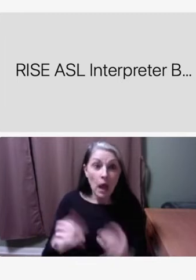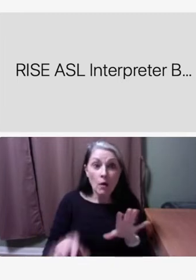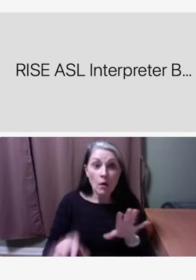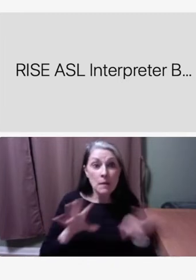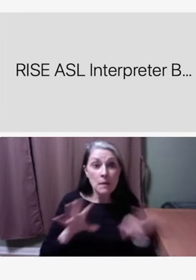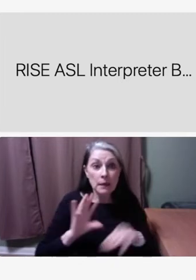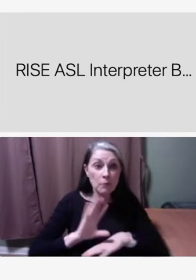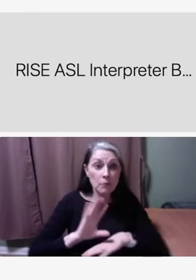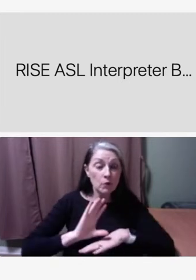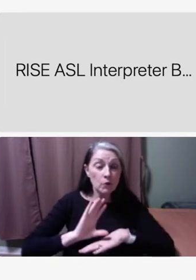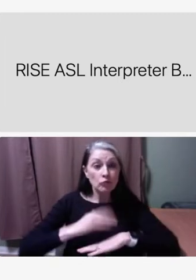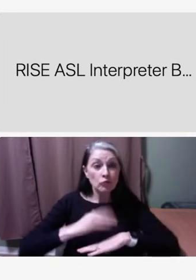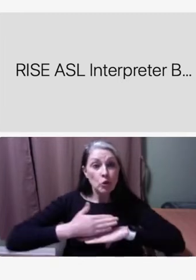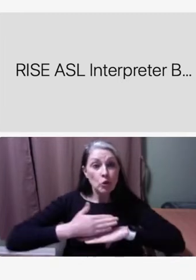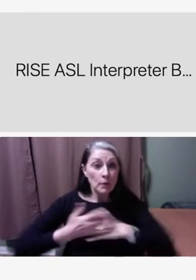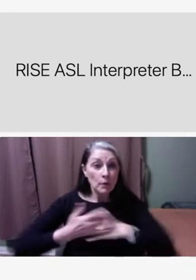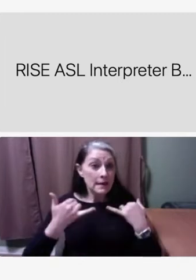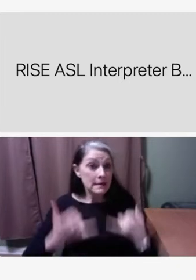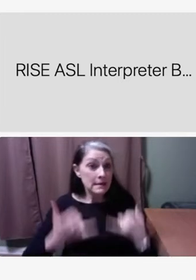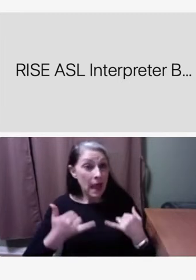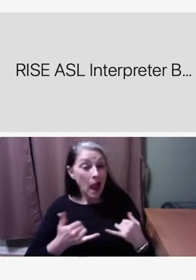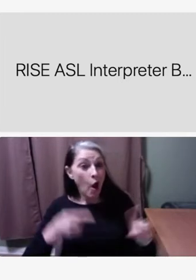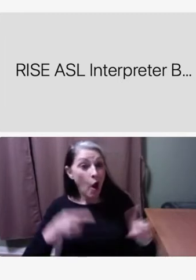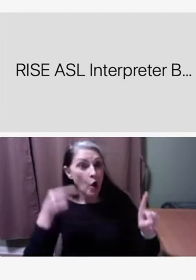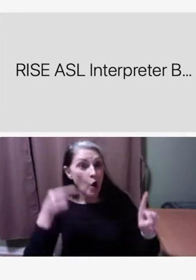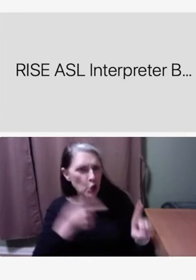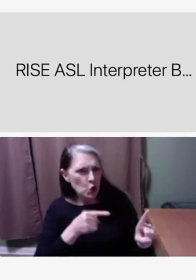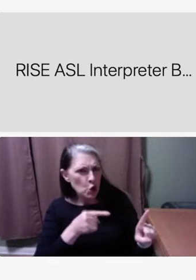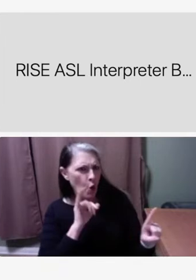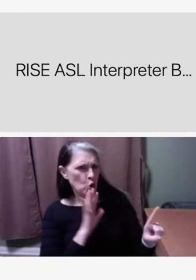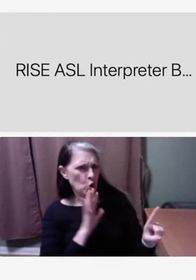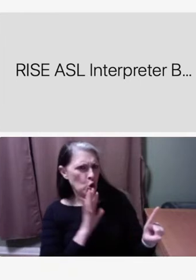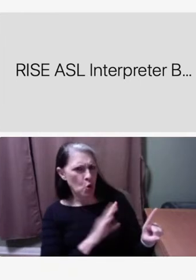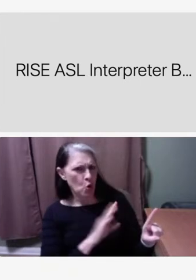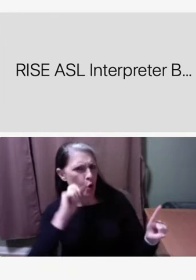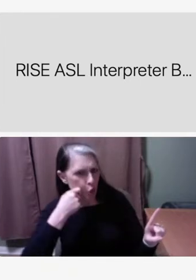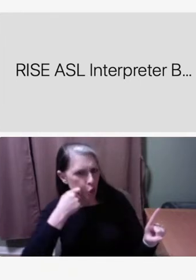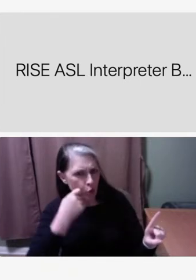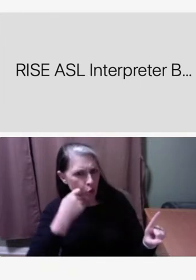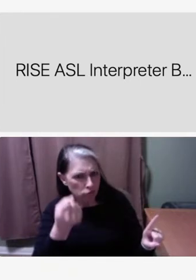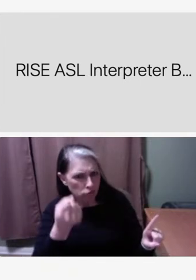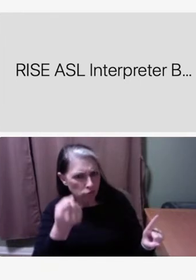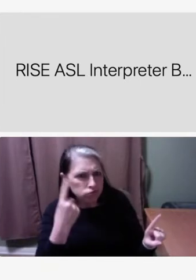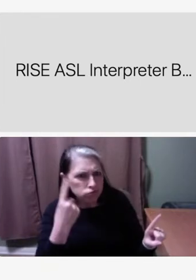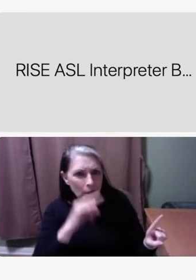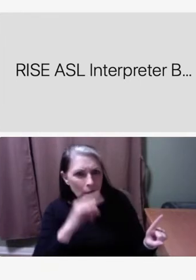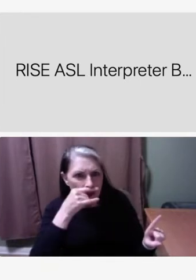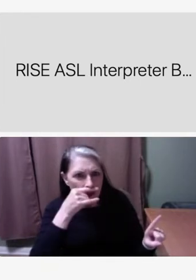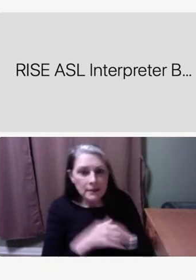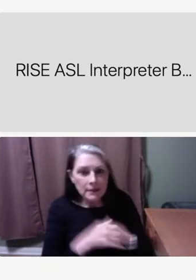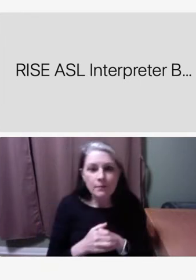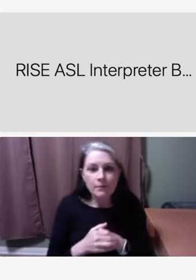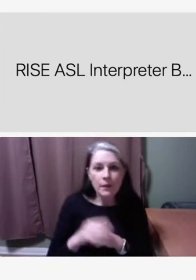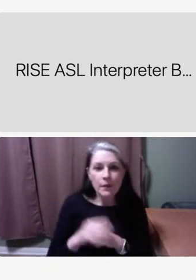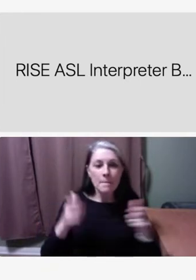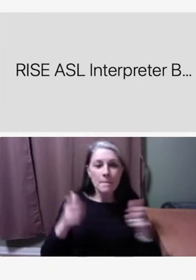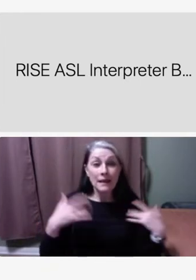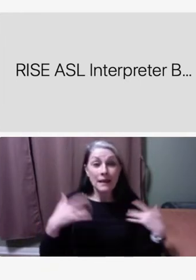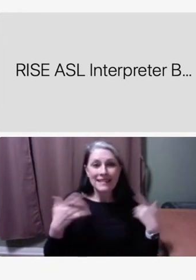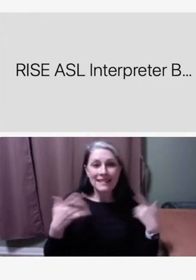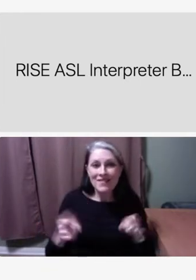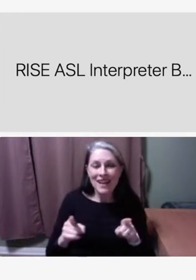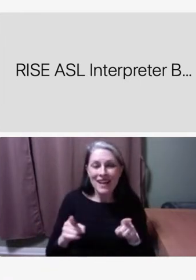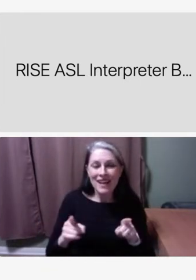Chromebook guy, and so it resonates with them. And one of the biggest events that I like was last week going to the